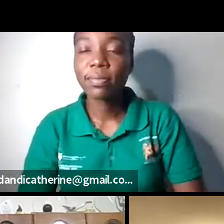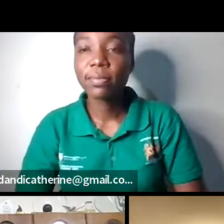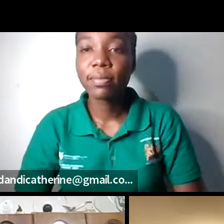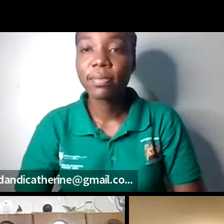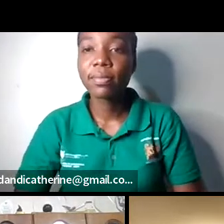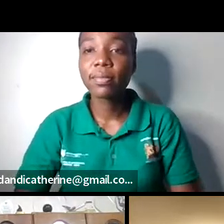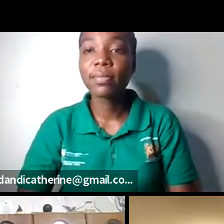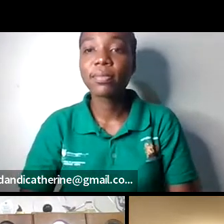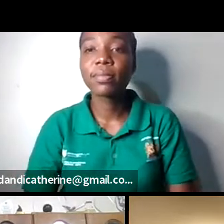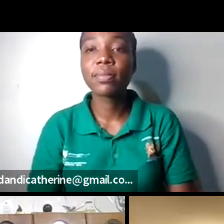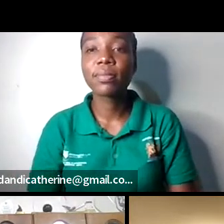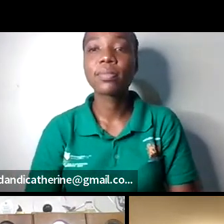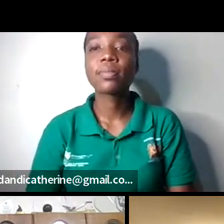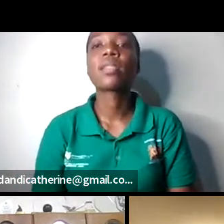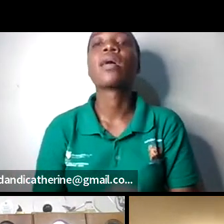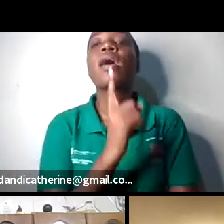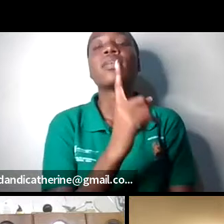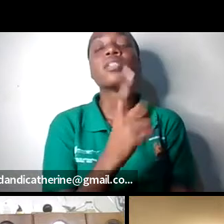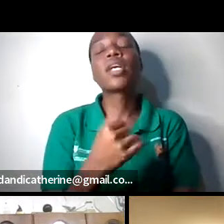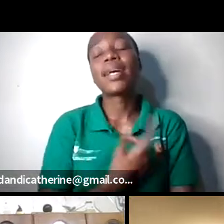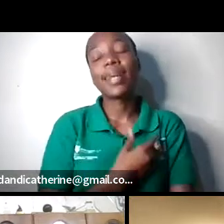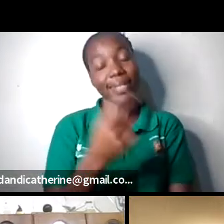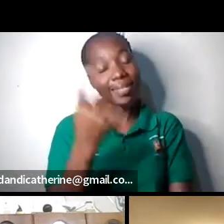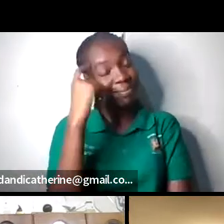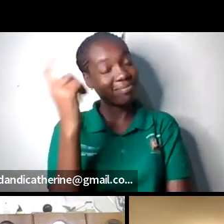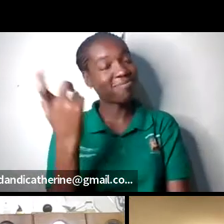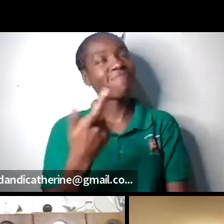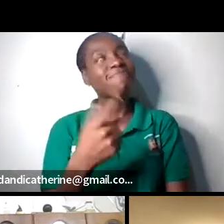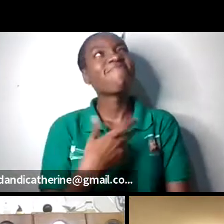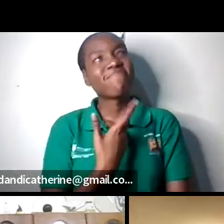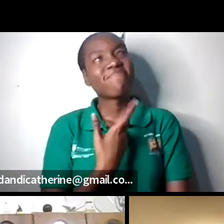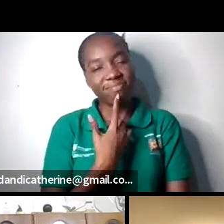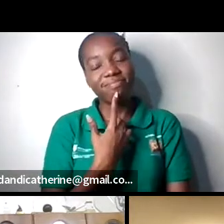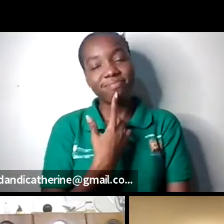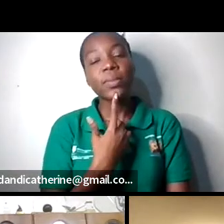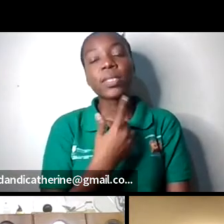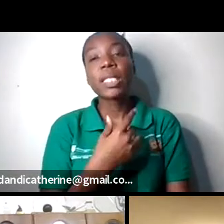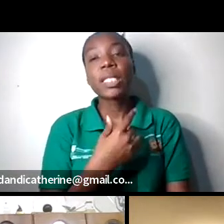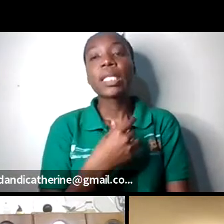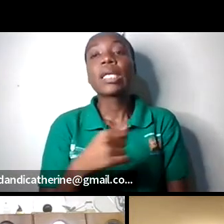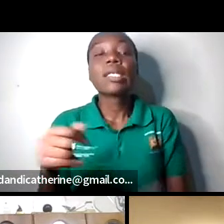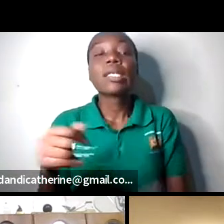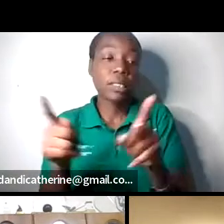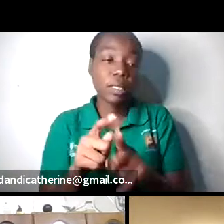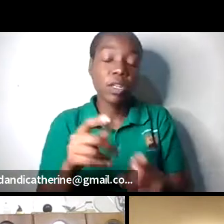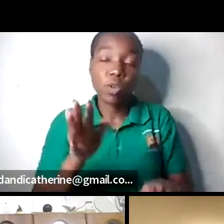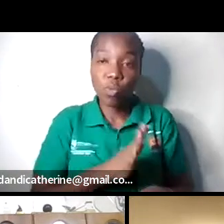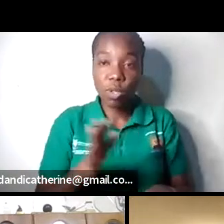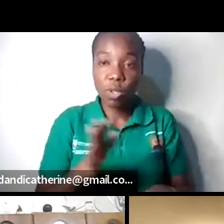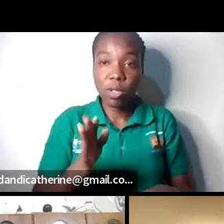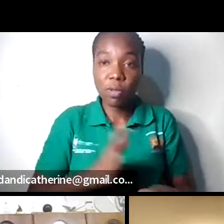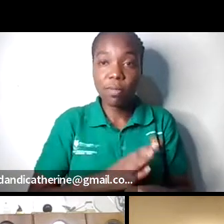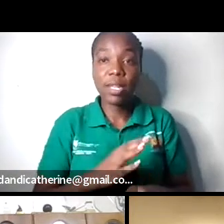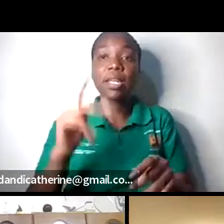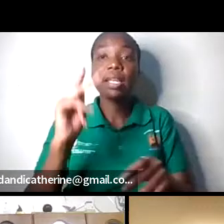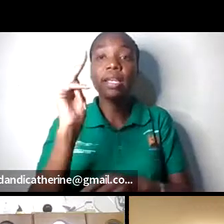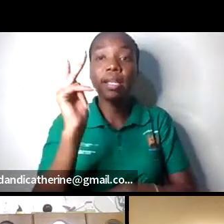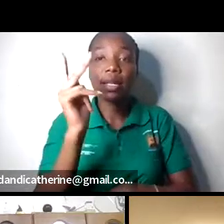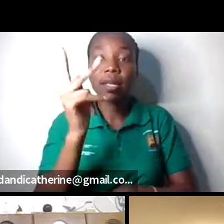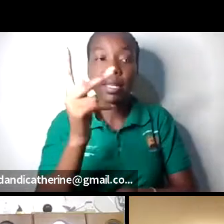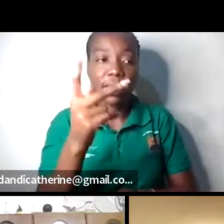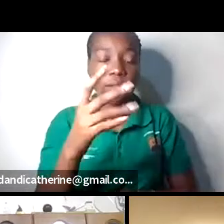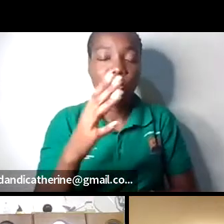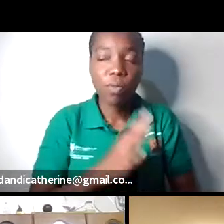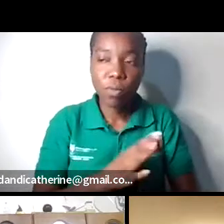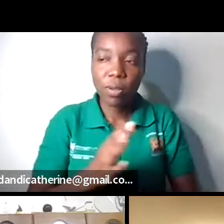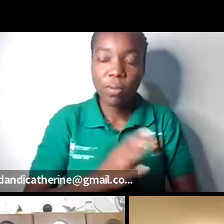so one of the things we've realized, especially as the Federation of Women in Kenya, of women entrepreneurs in